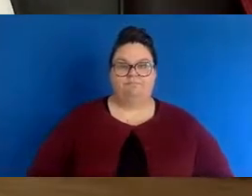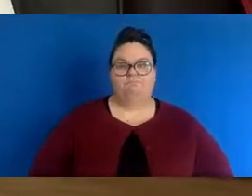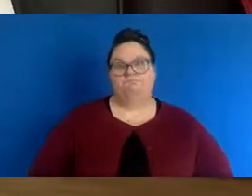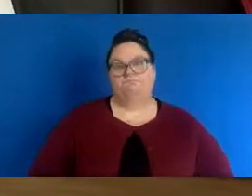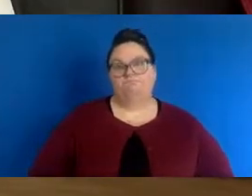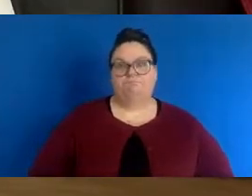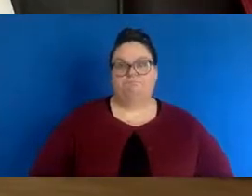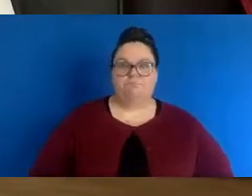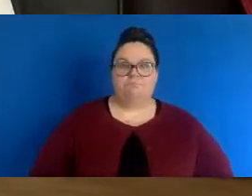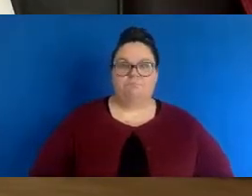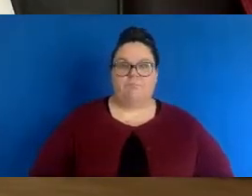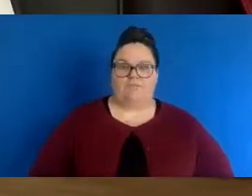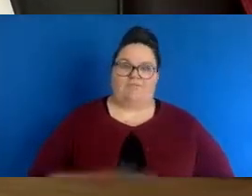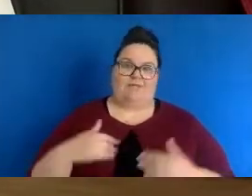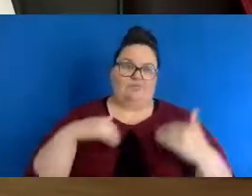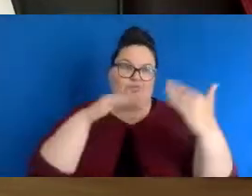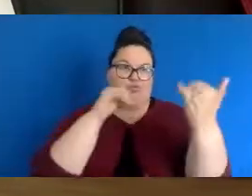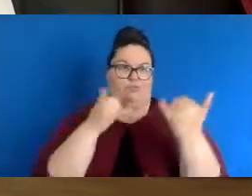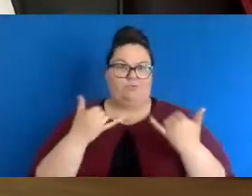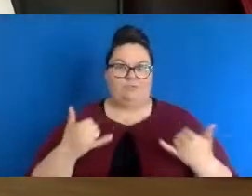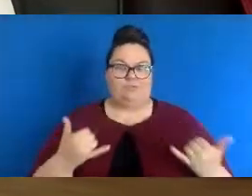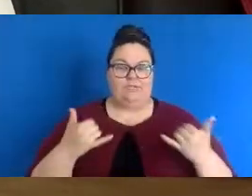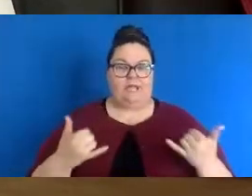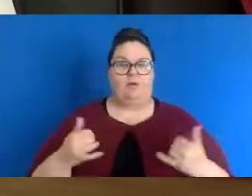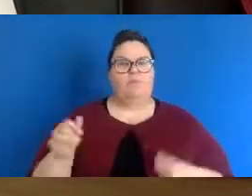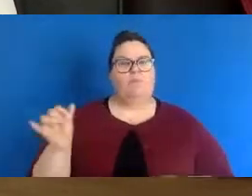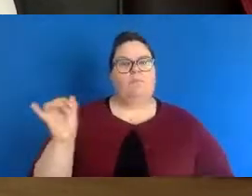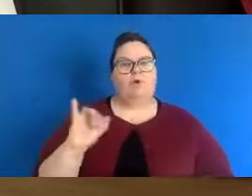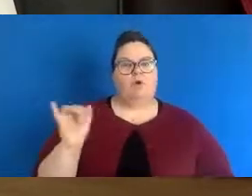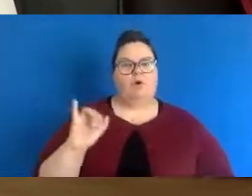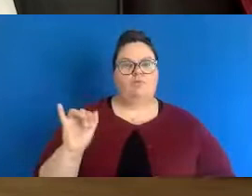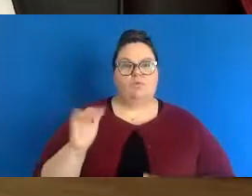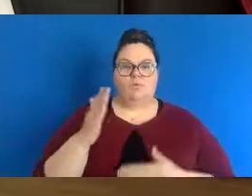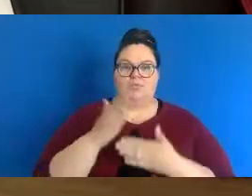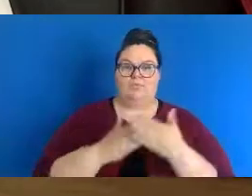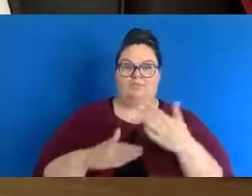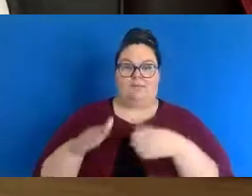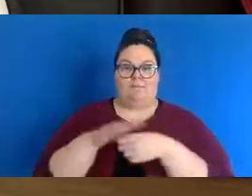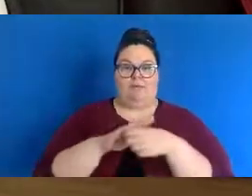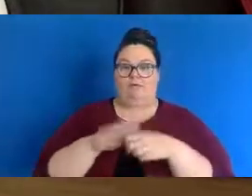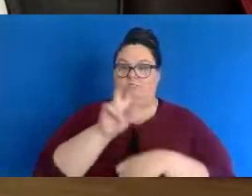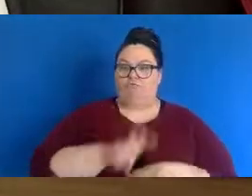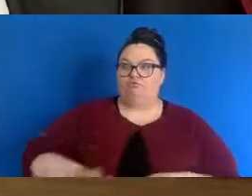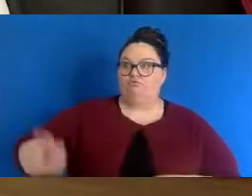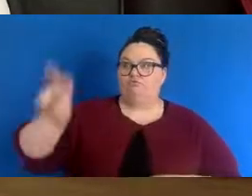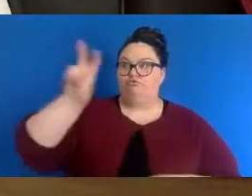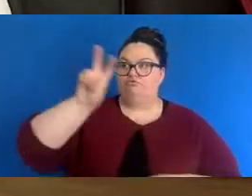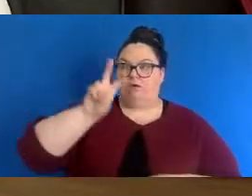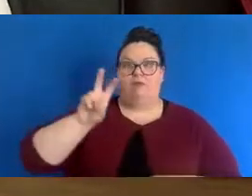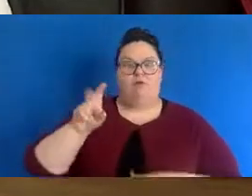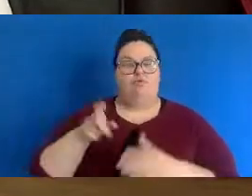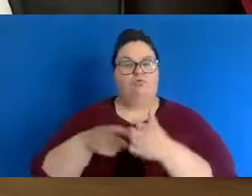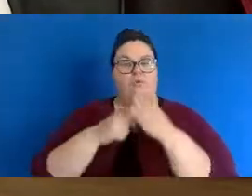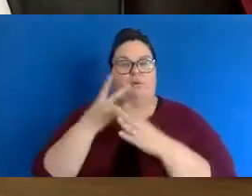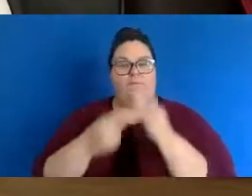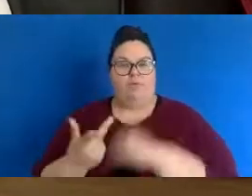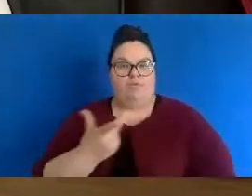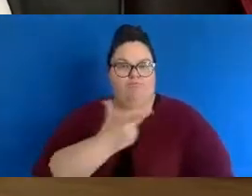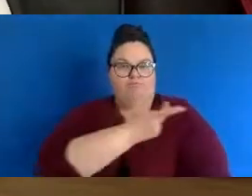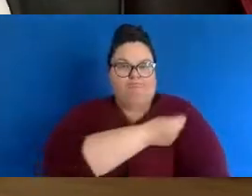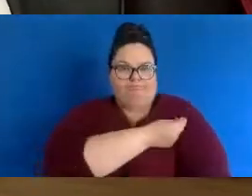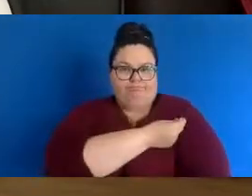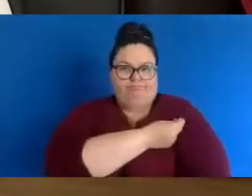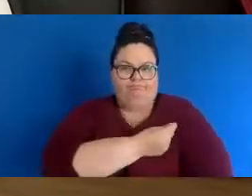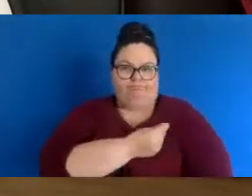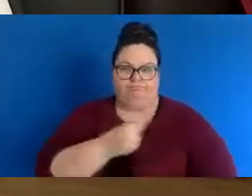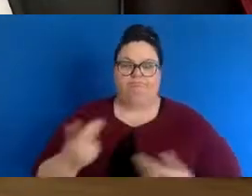So that's what we expect right now. And obviously there are some destinations who require 2 vaccines to travel. So, and